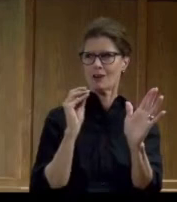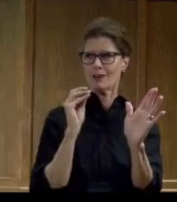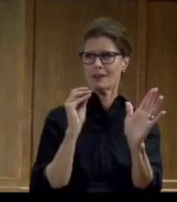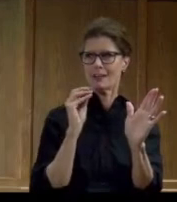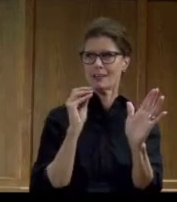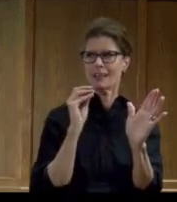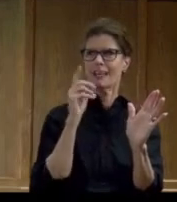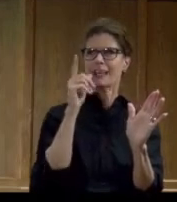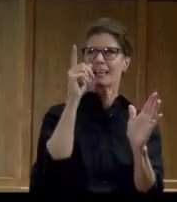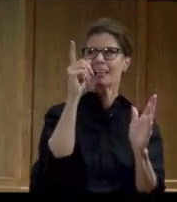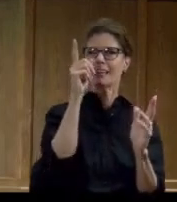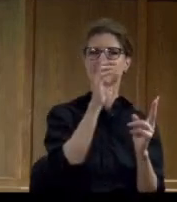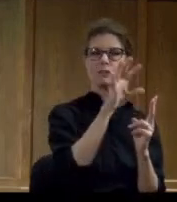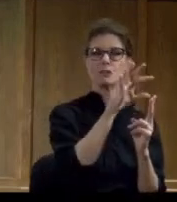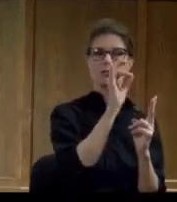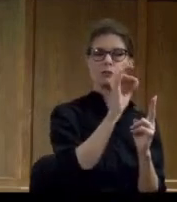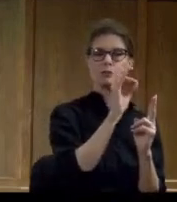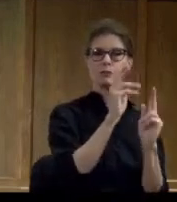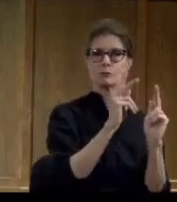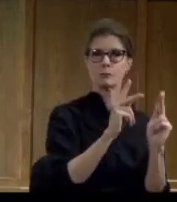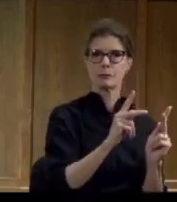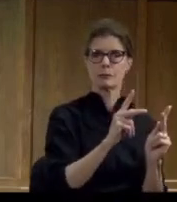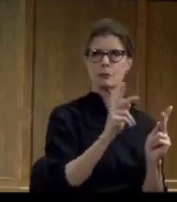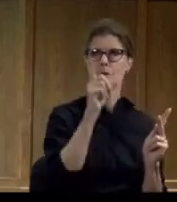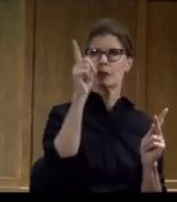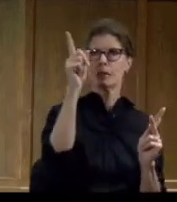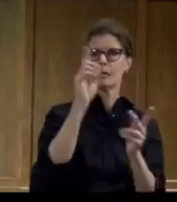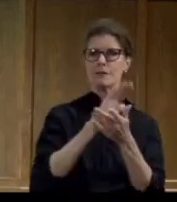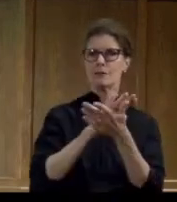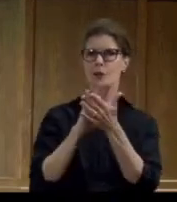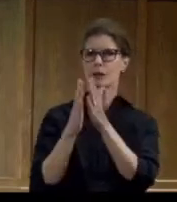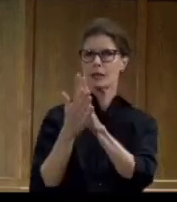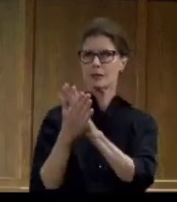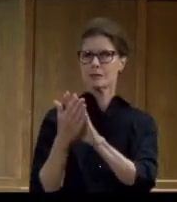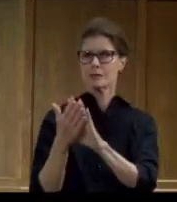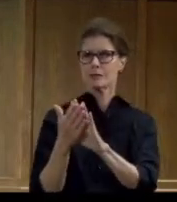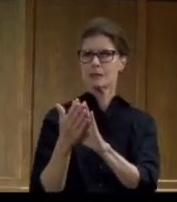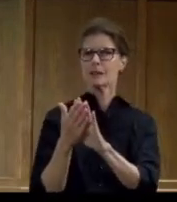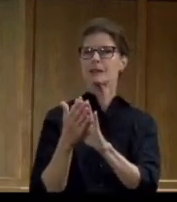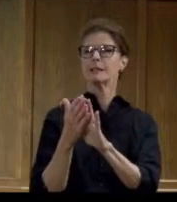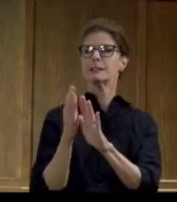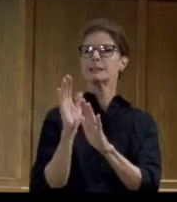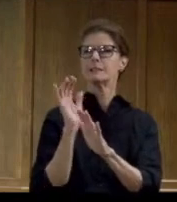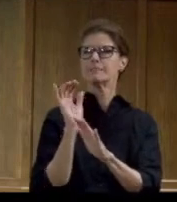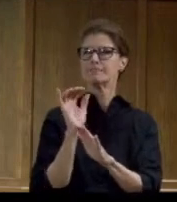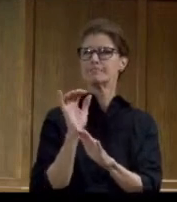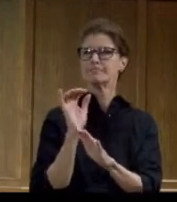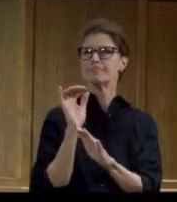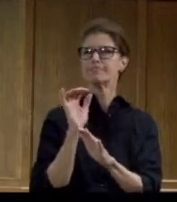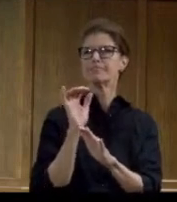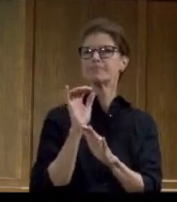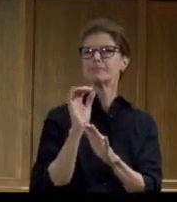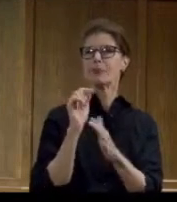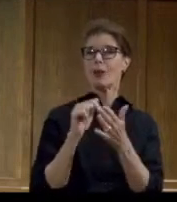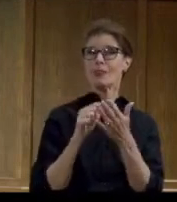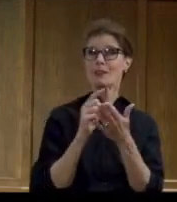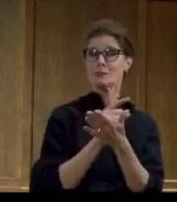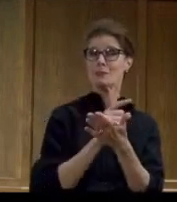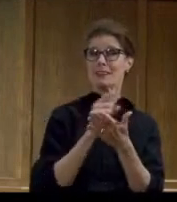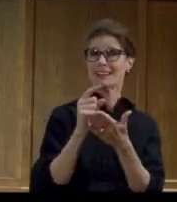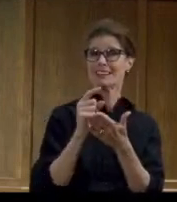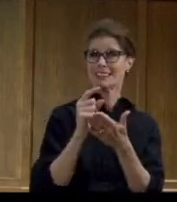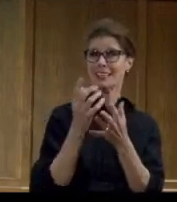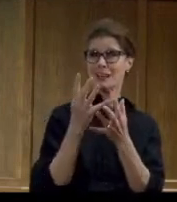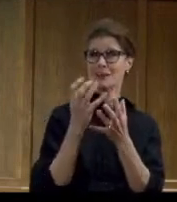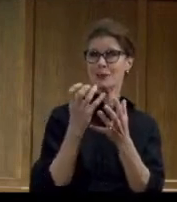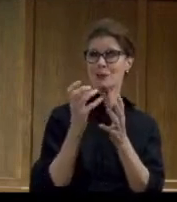God forgives sinful people. So you might have a lot of things that you're planning on doing this week, but if you want to rediscover